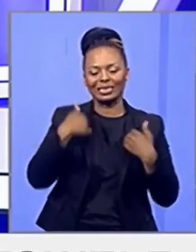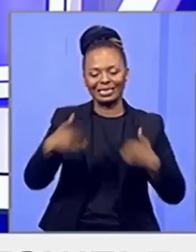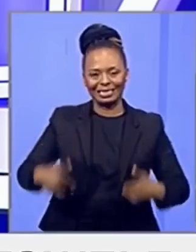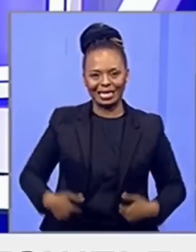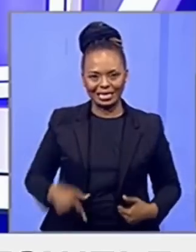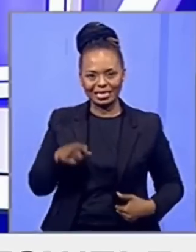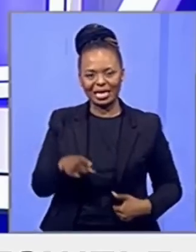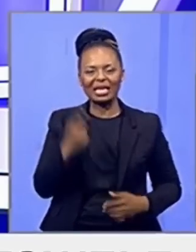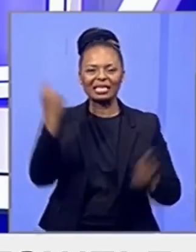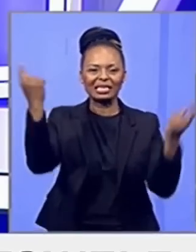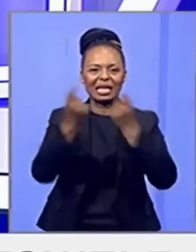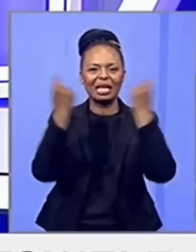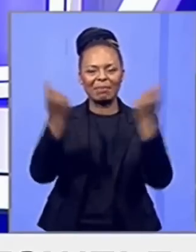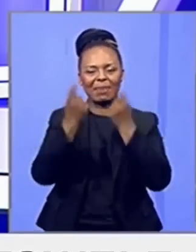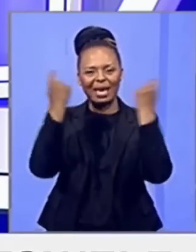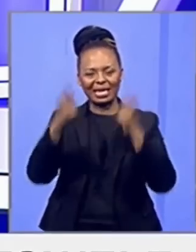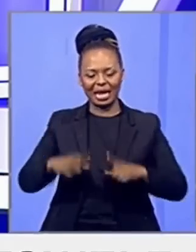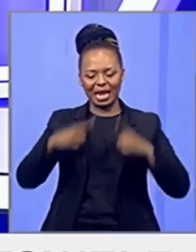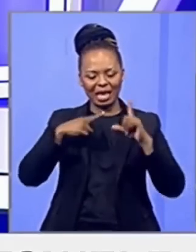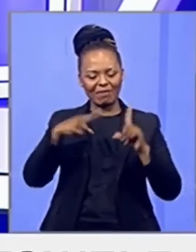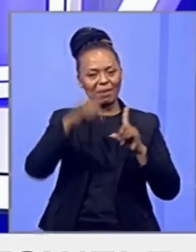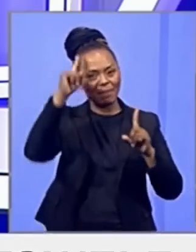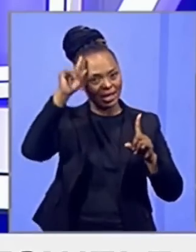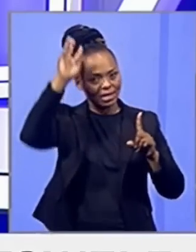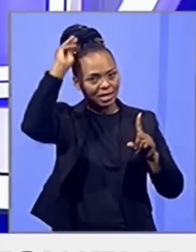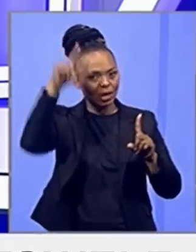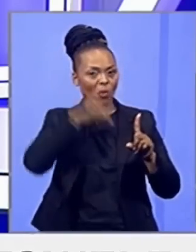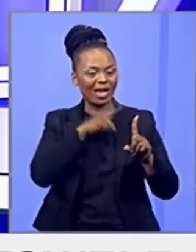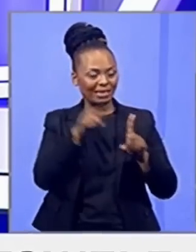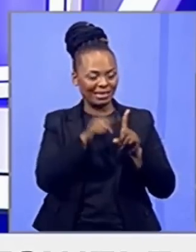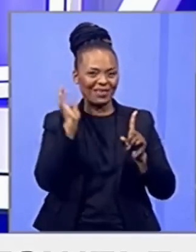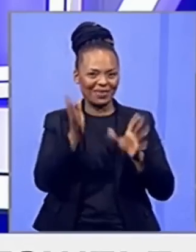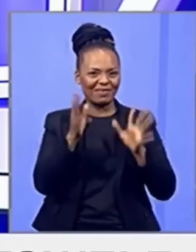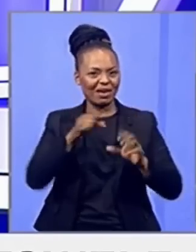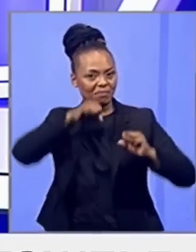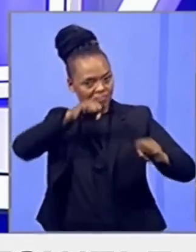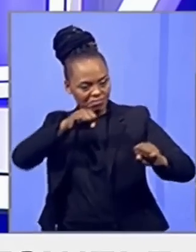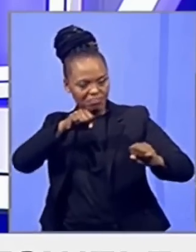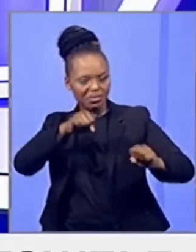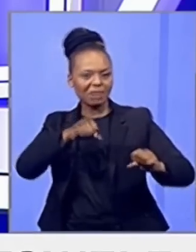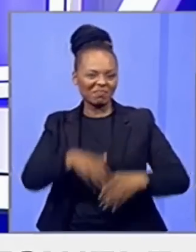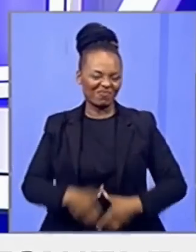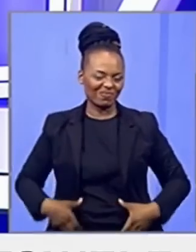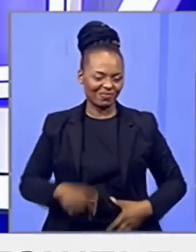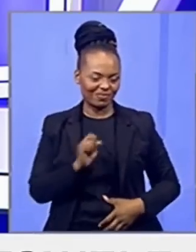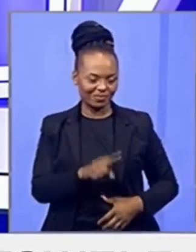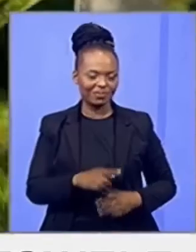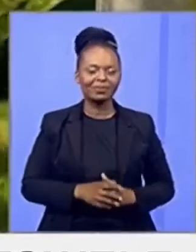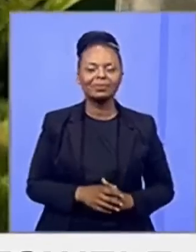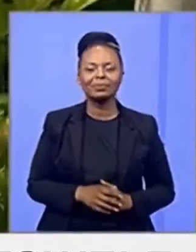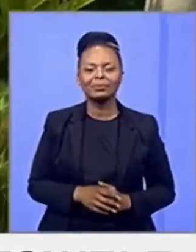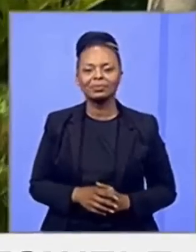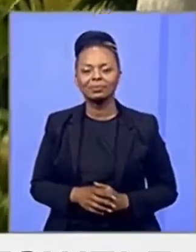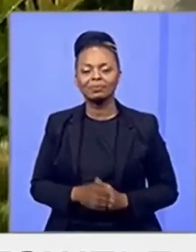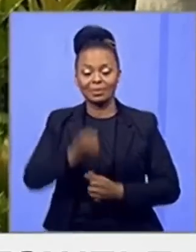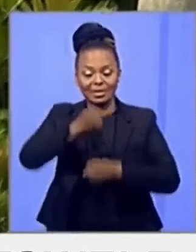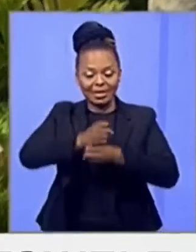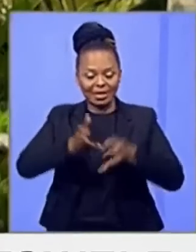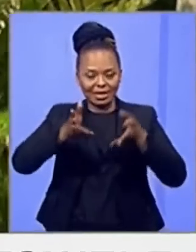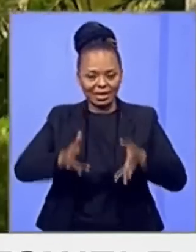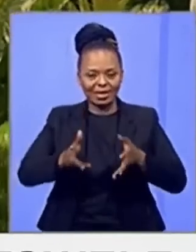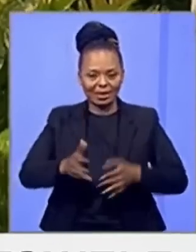Sontaga go keteka bophelo bja Nelson Mandela bjalo ka sebapadi sa ntwa ya matswele. Lenyaga e tlabe